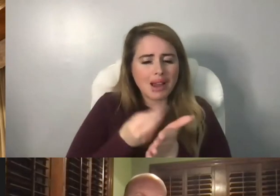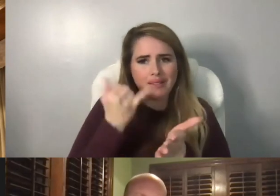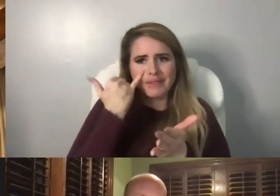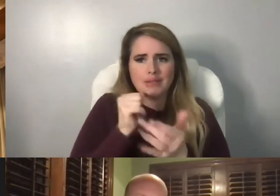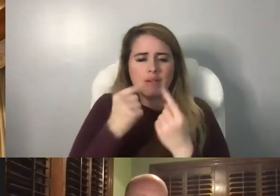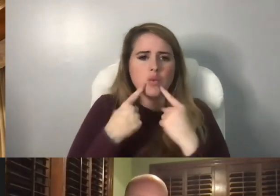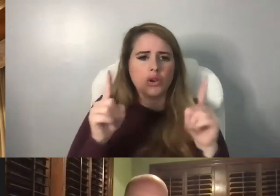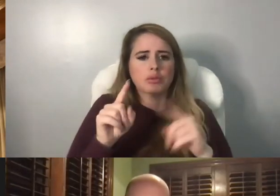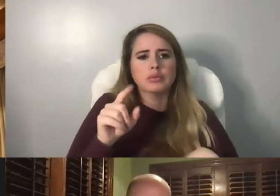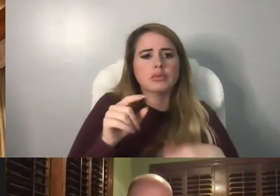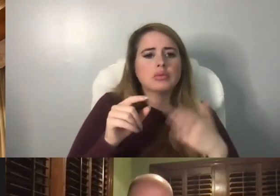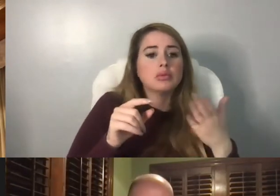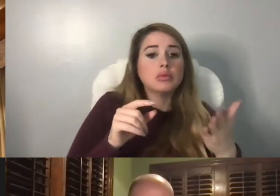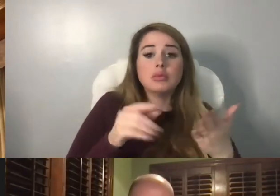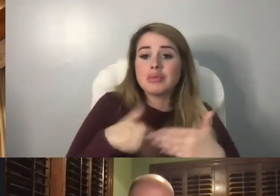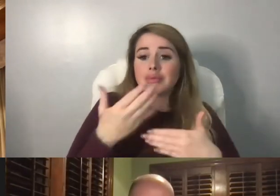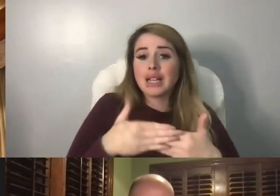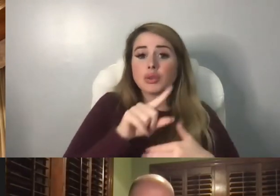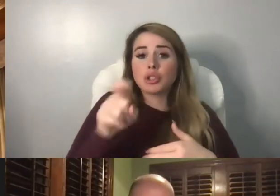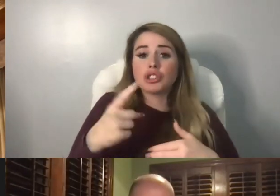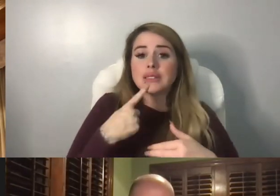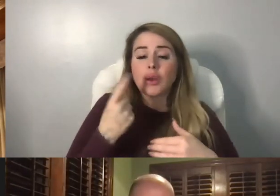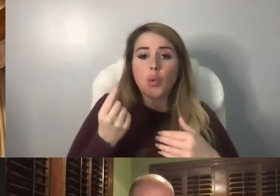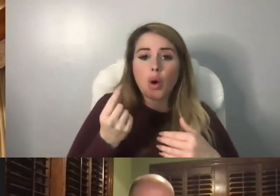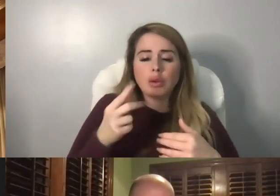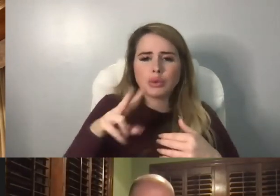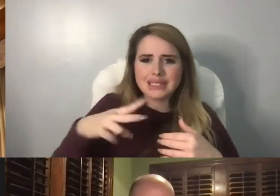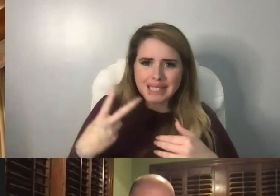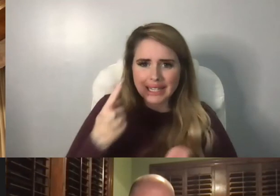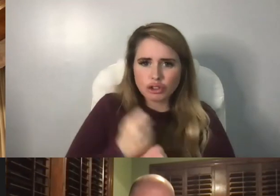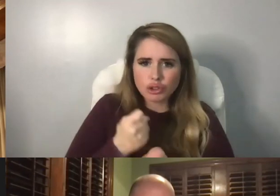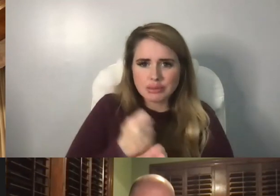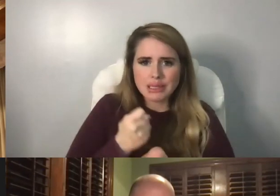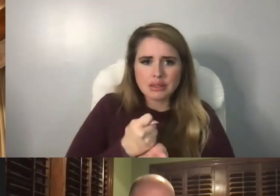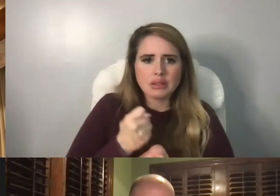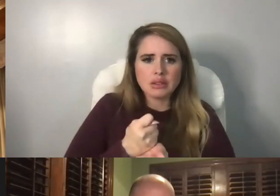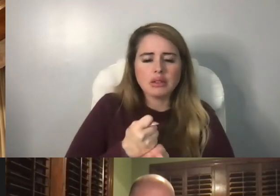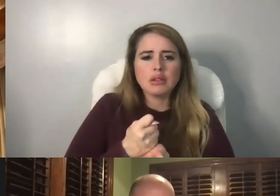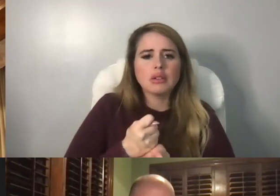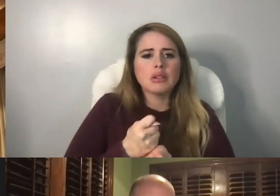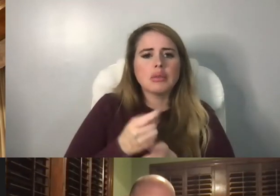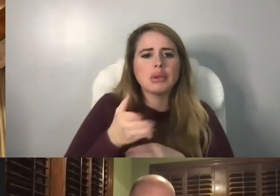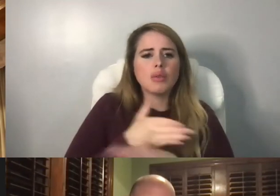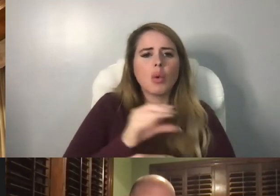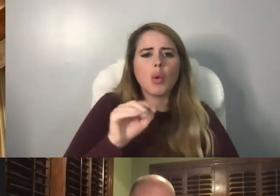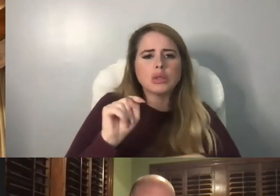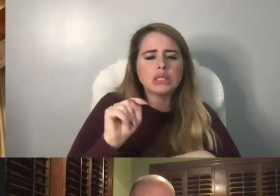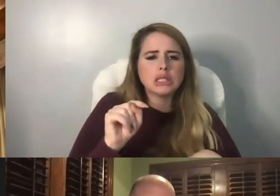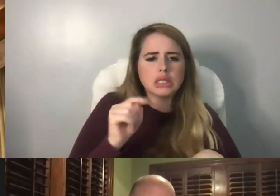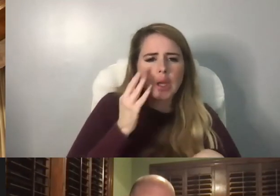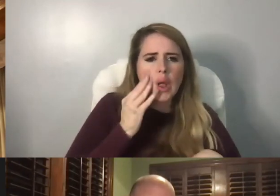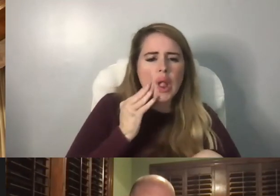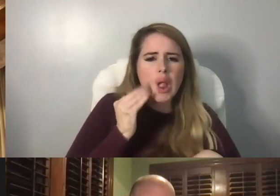Richard? The next question is, what was the second treatment after cortisone and before OT? I'm